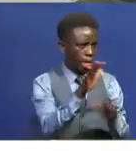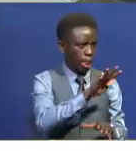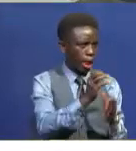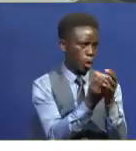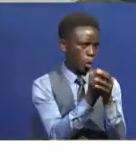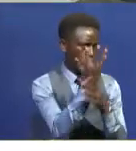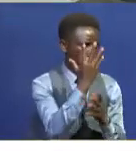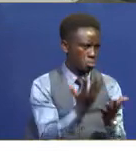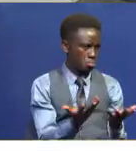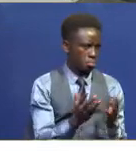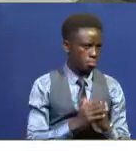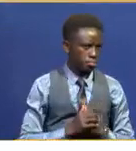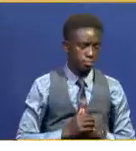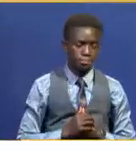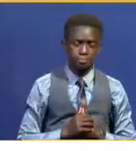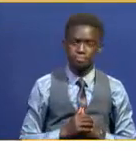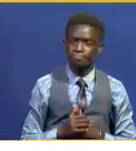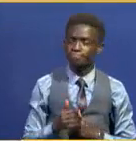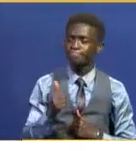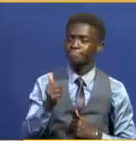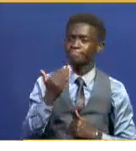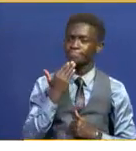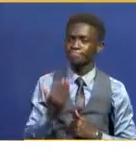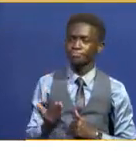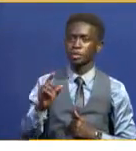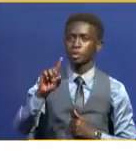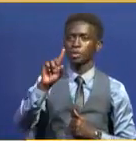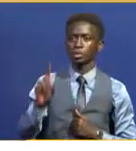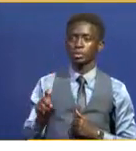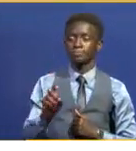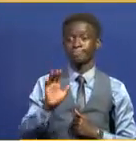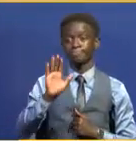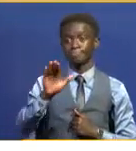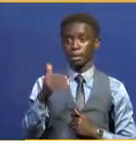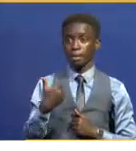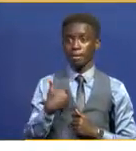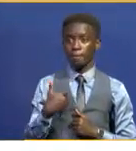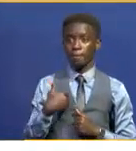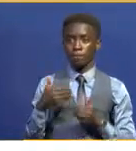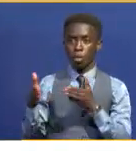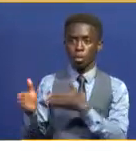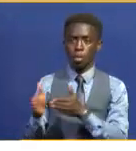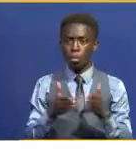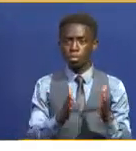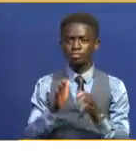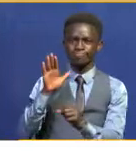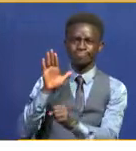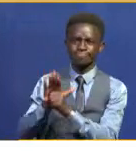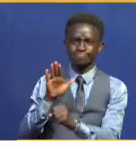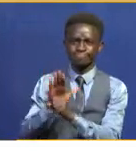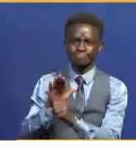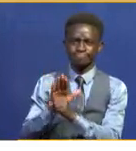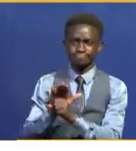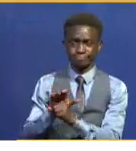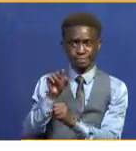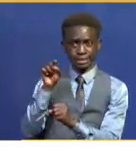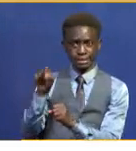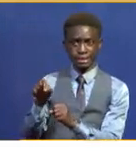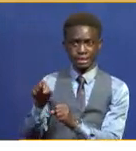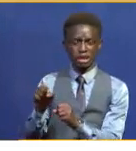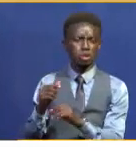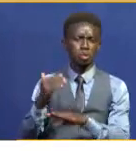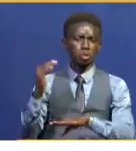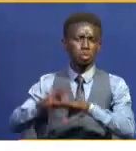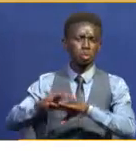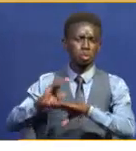Thank you, Andrew, for the question. So there are a lot of opportunities that are good enough